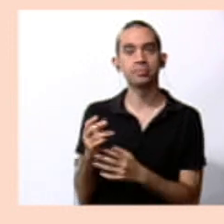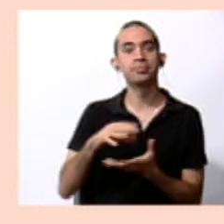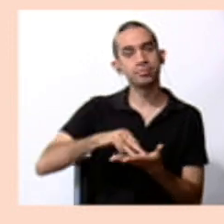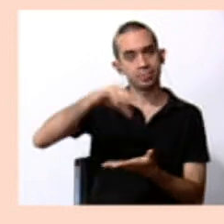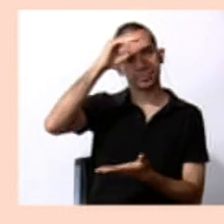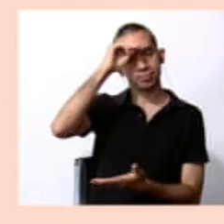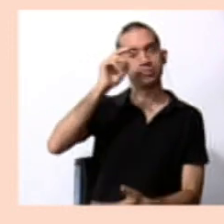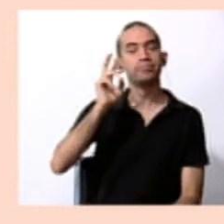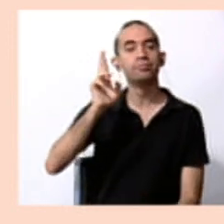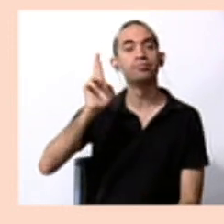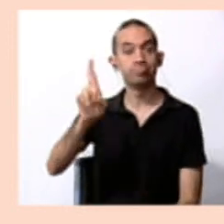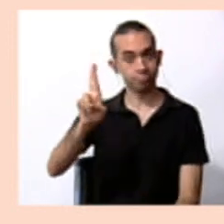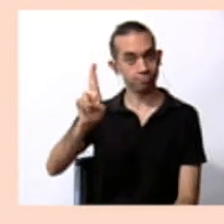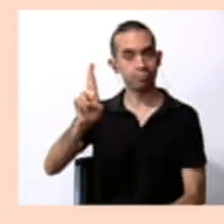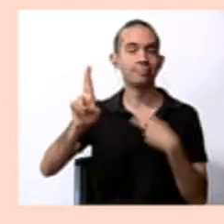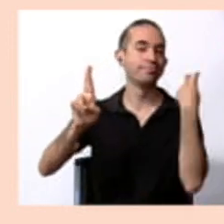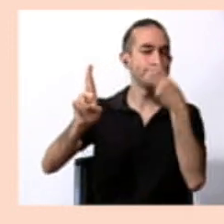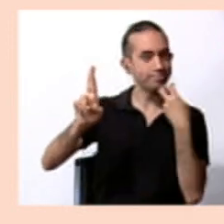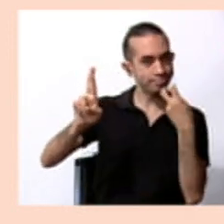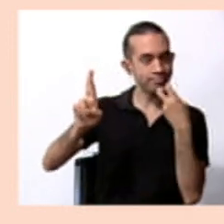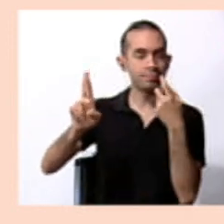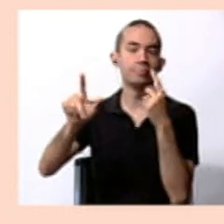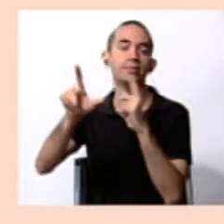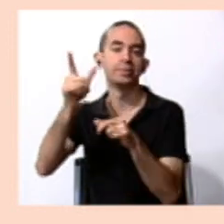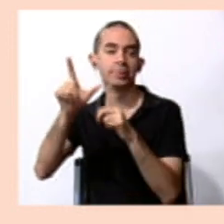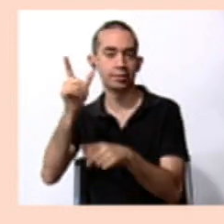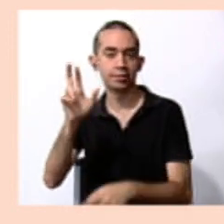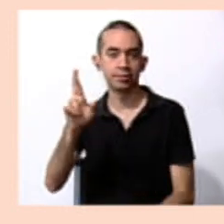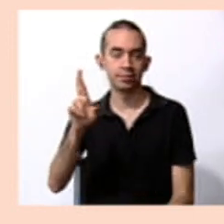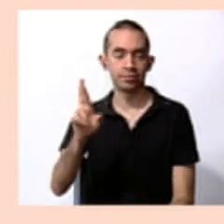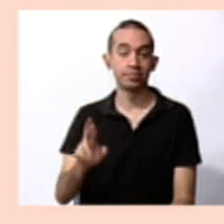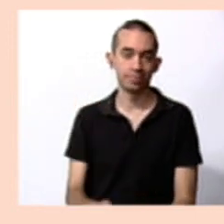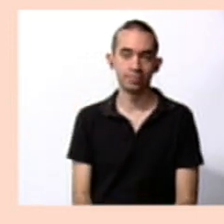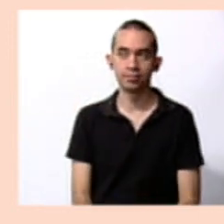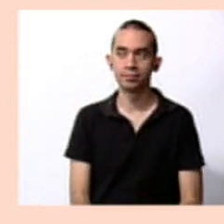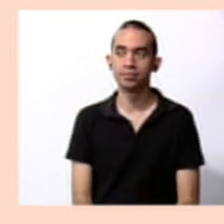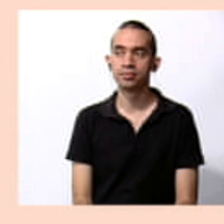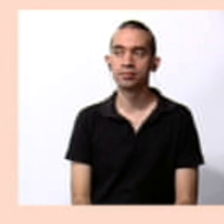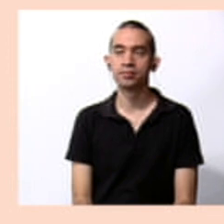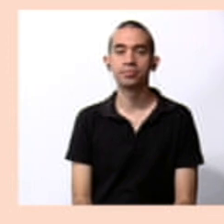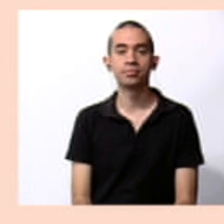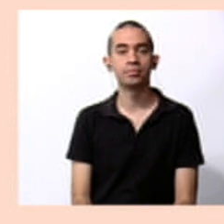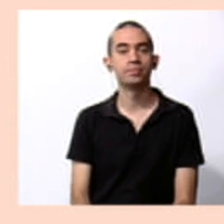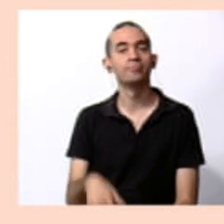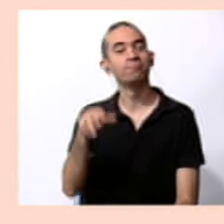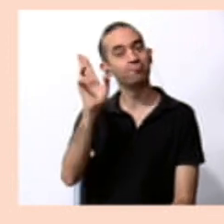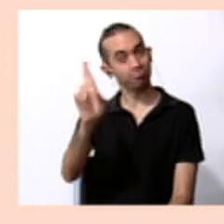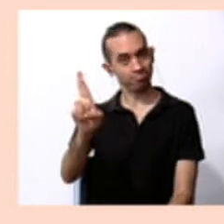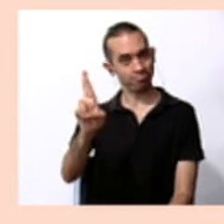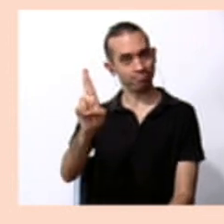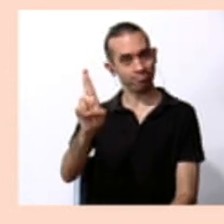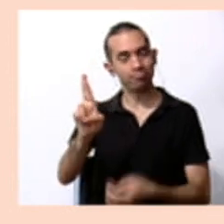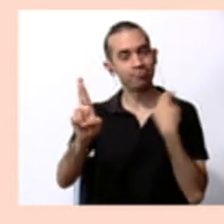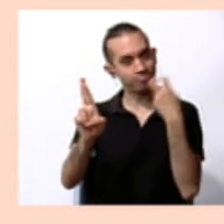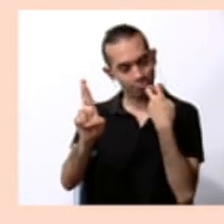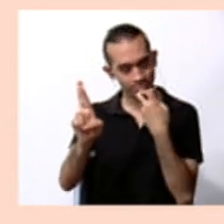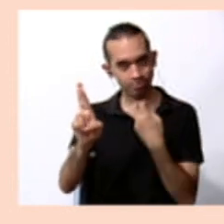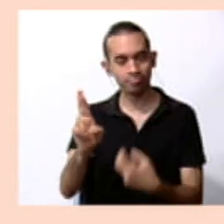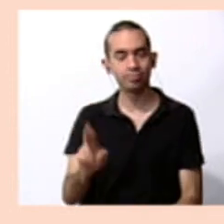learning letter and sound R and R. Okay? Letter R and sound